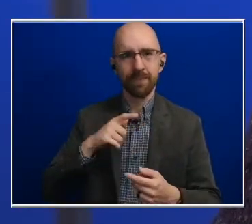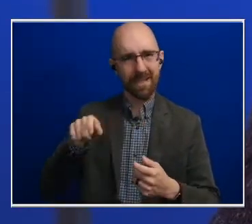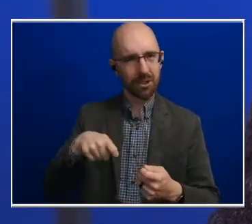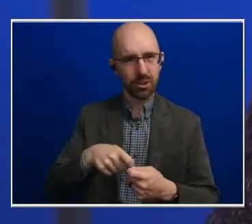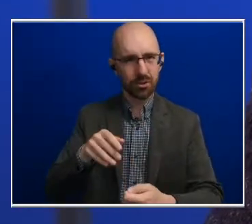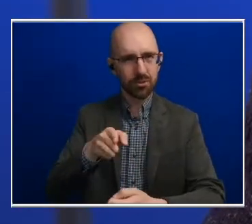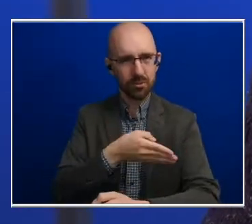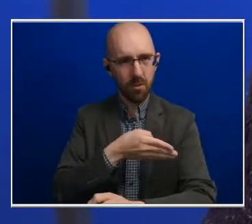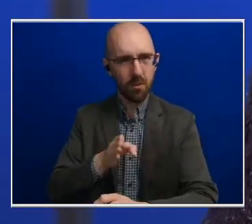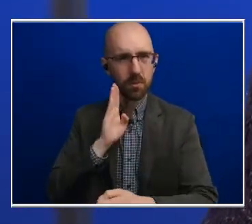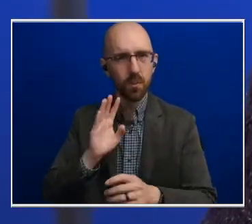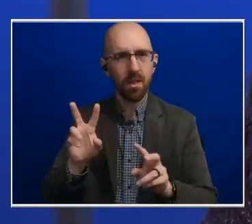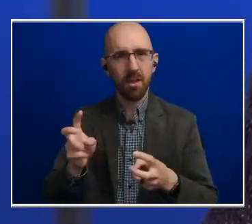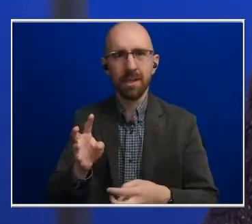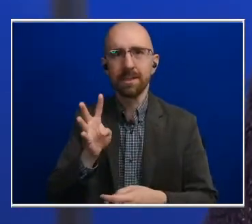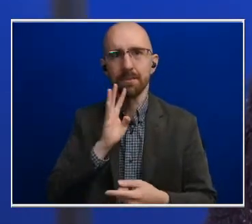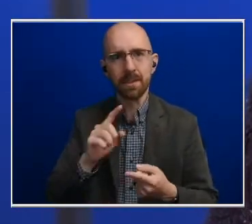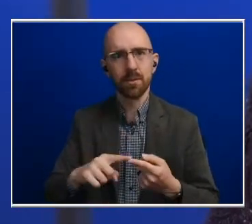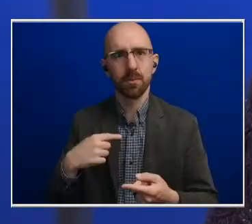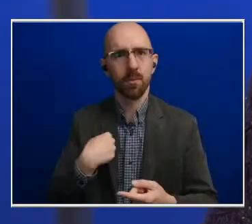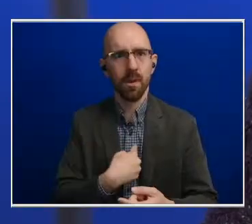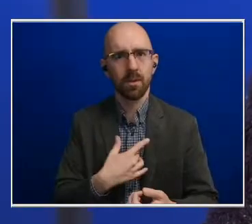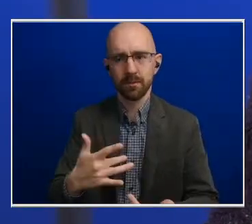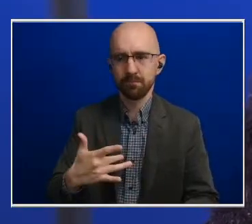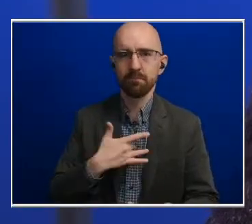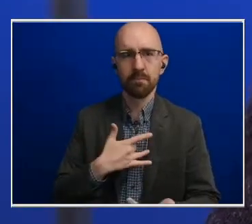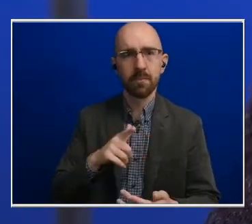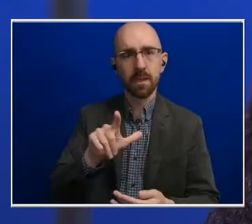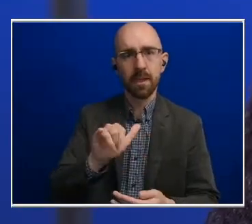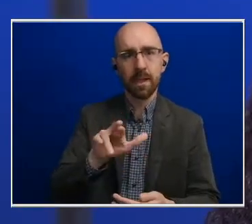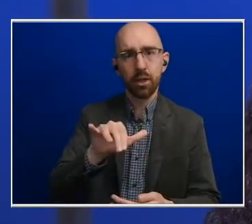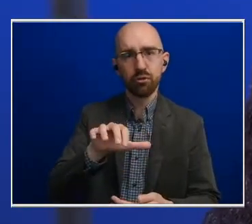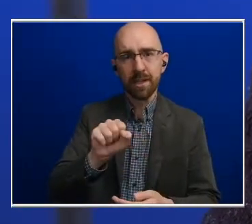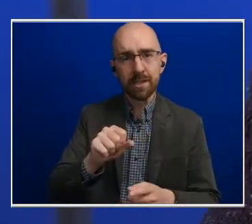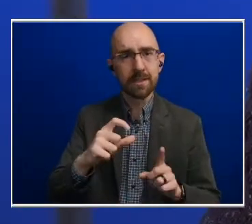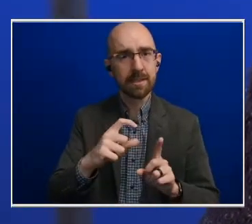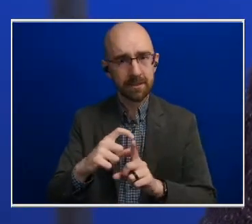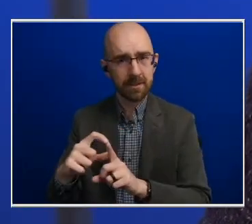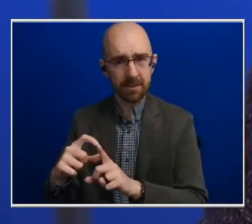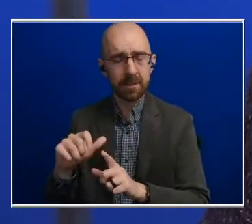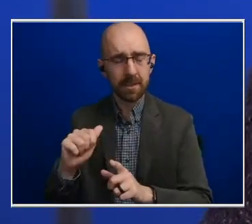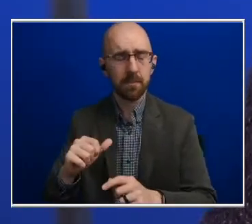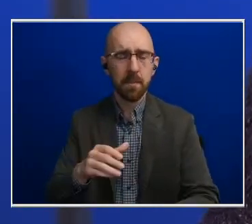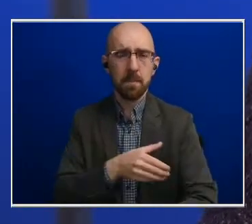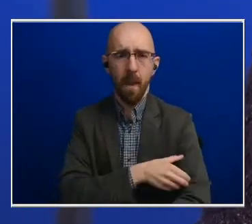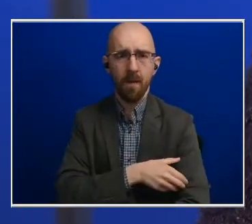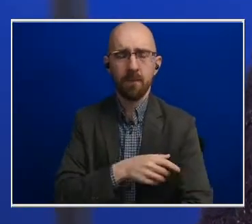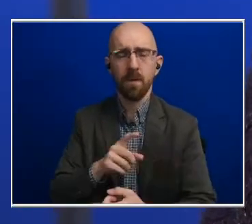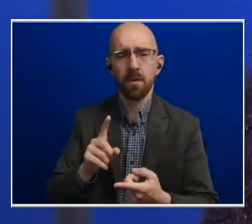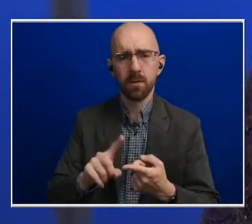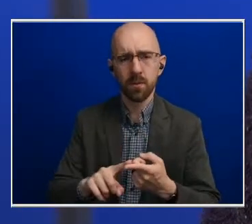us. Lyrics can be very powerful to